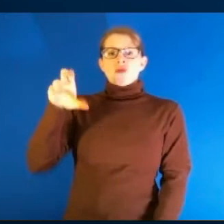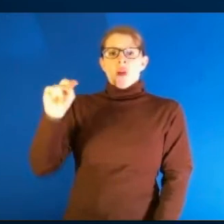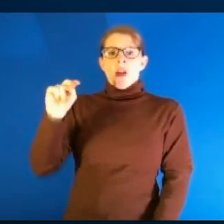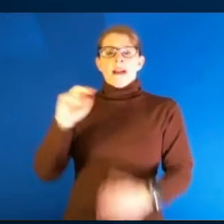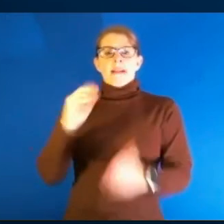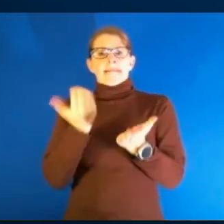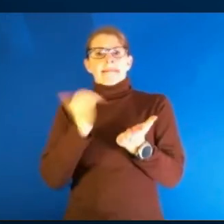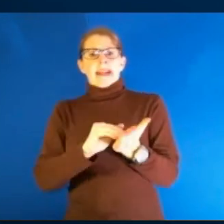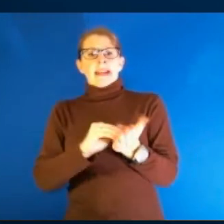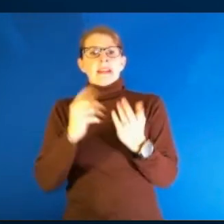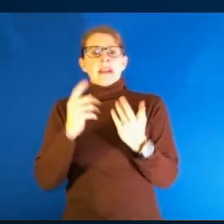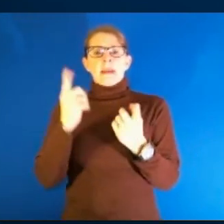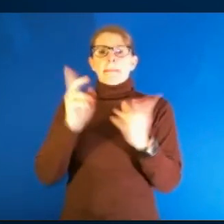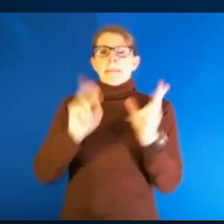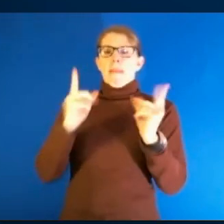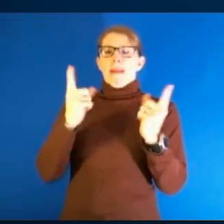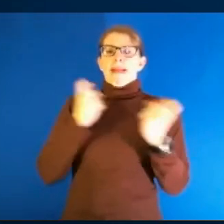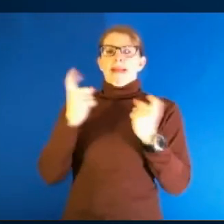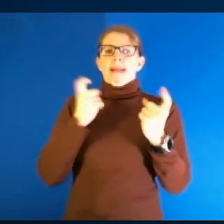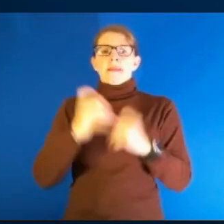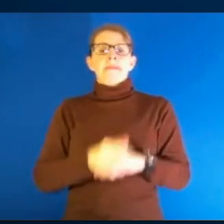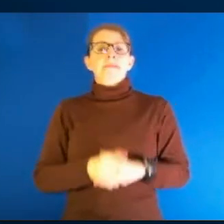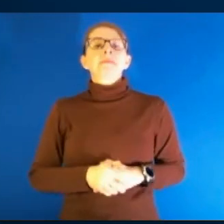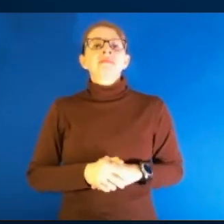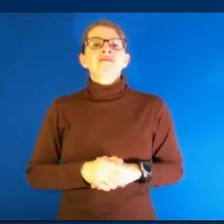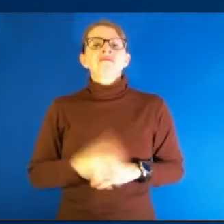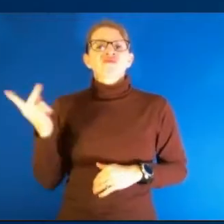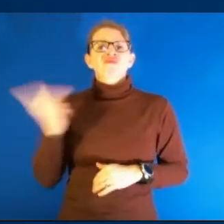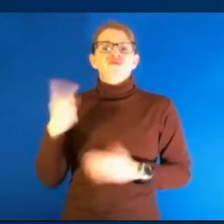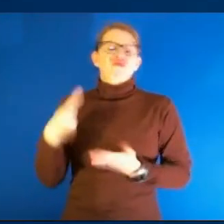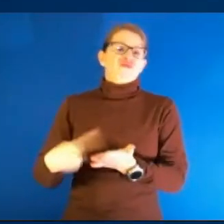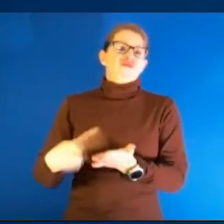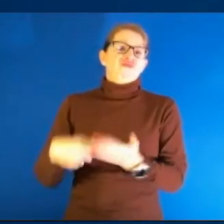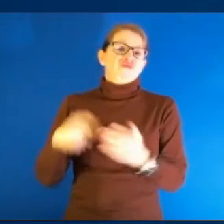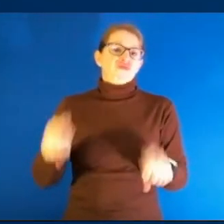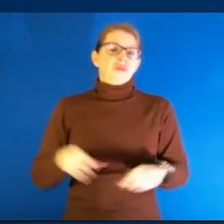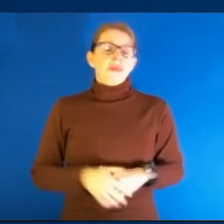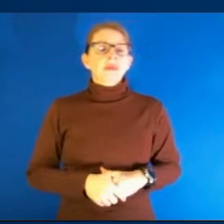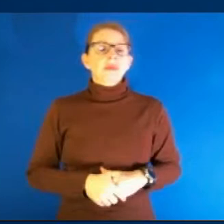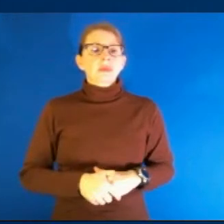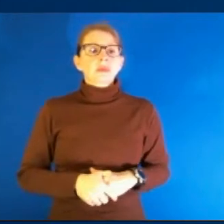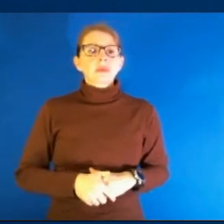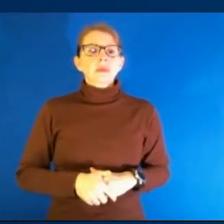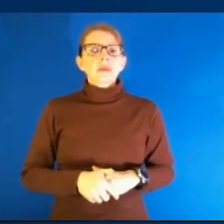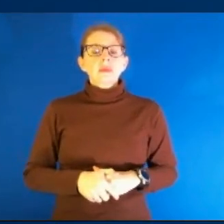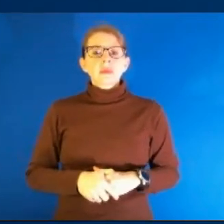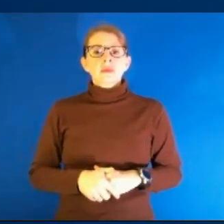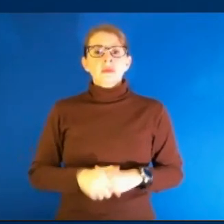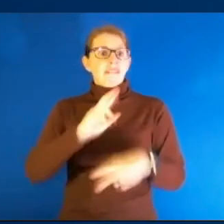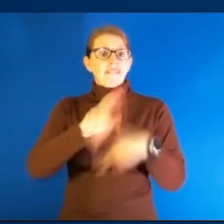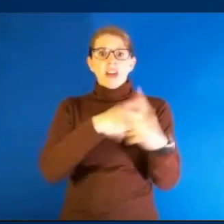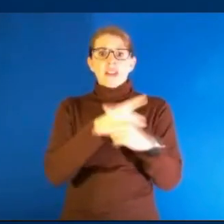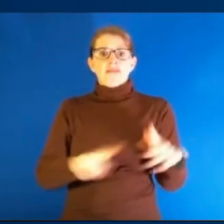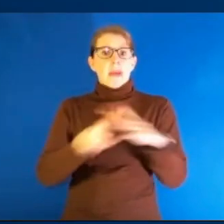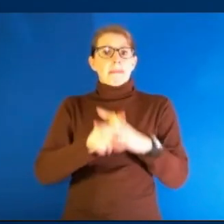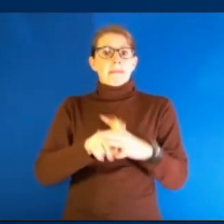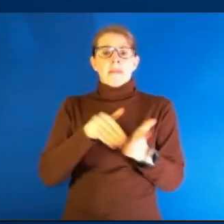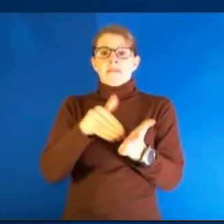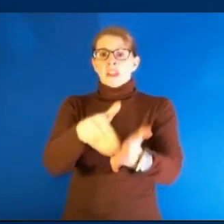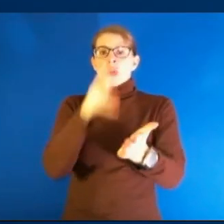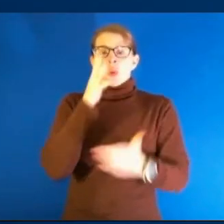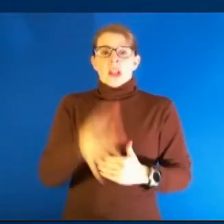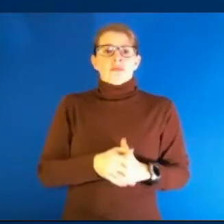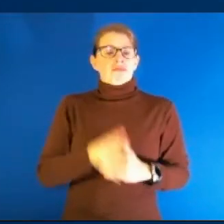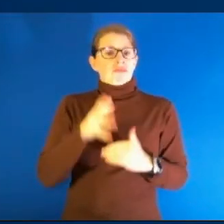some questions about that. You bet. Hawk and I can tackle this together. Look, there are going to be variants all the time. And the answer is the rules